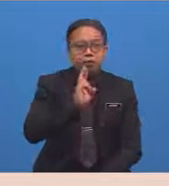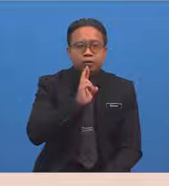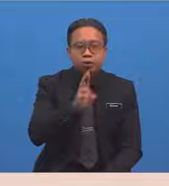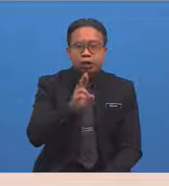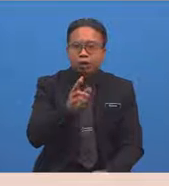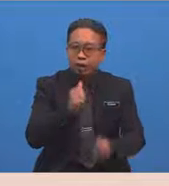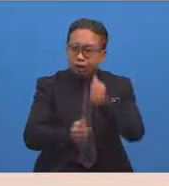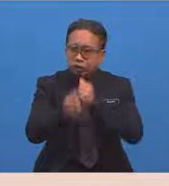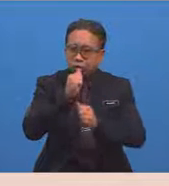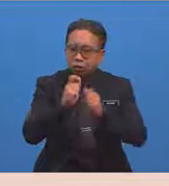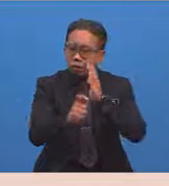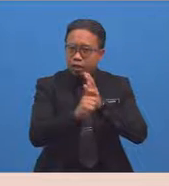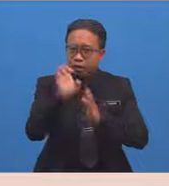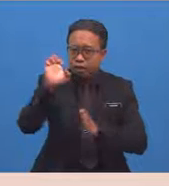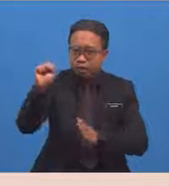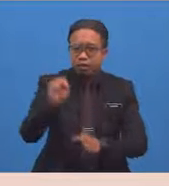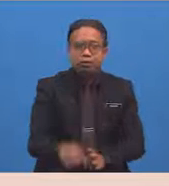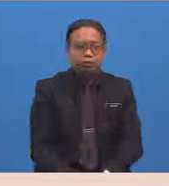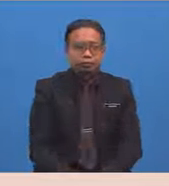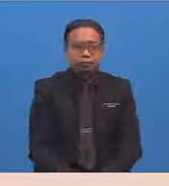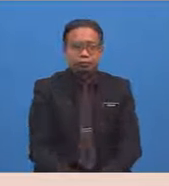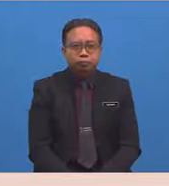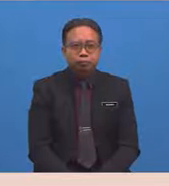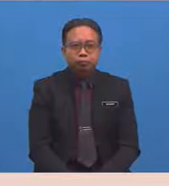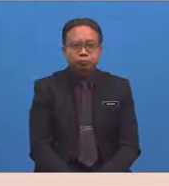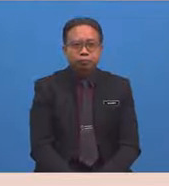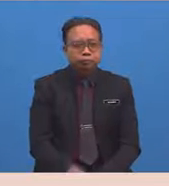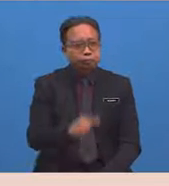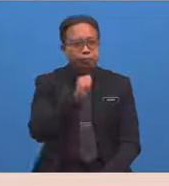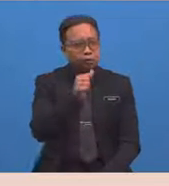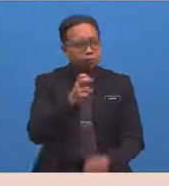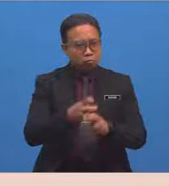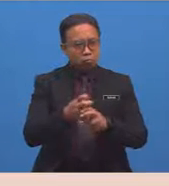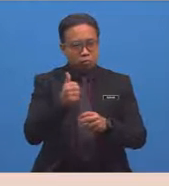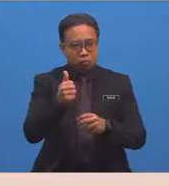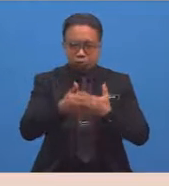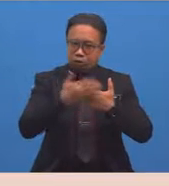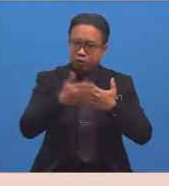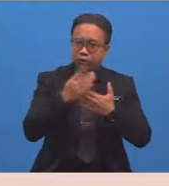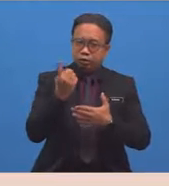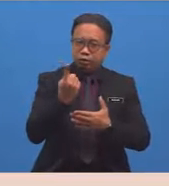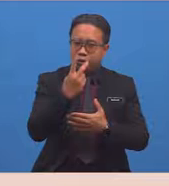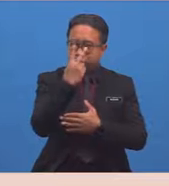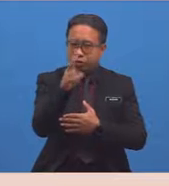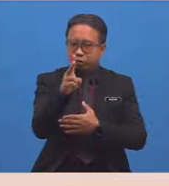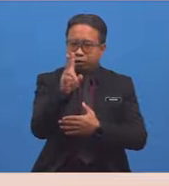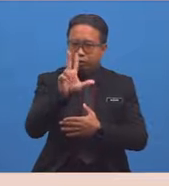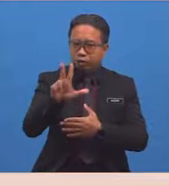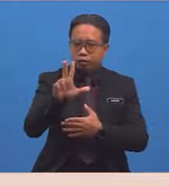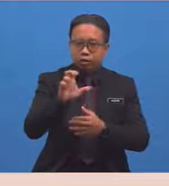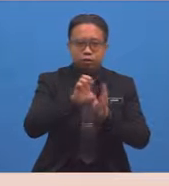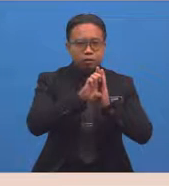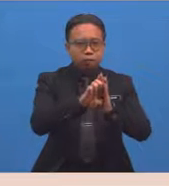is added with ES. It's not that difficult, is it? Okay, now, let's look at the third